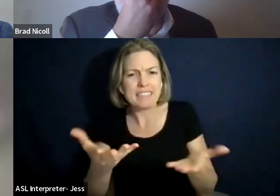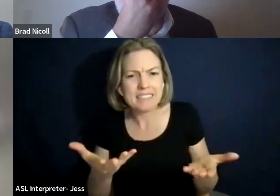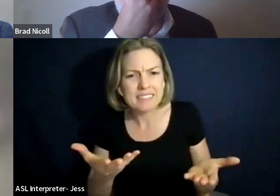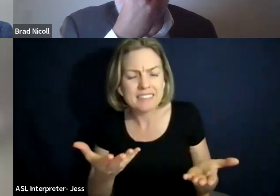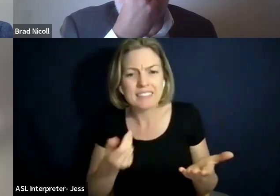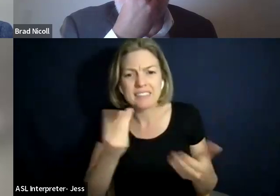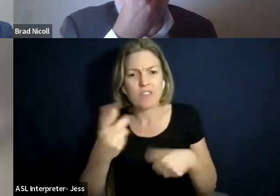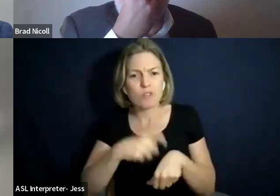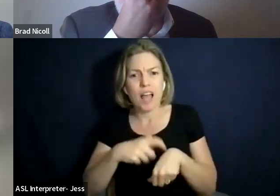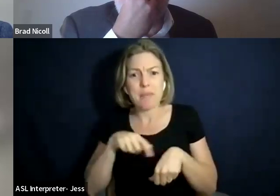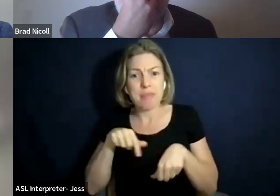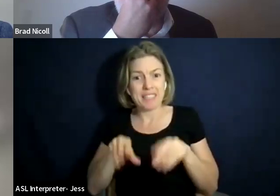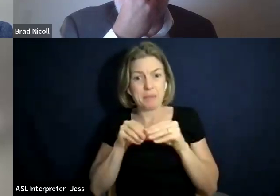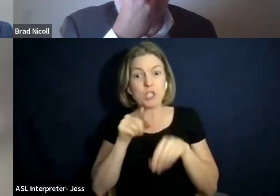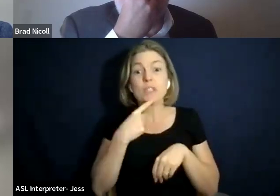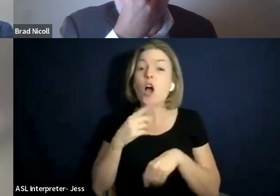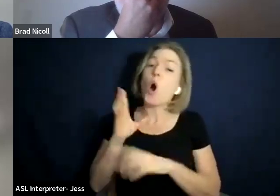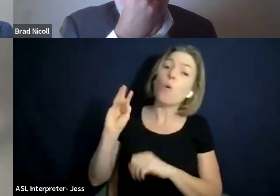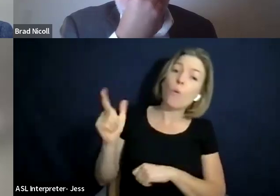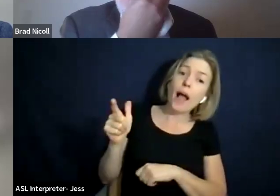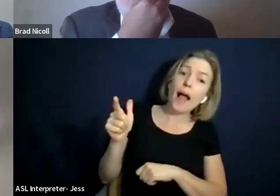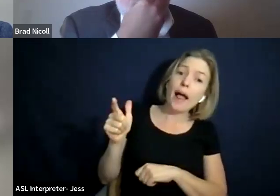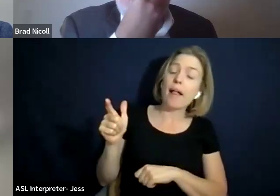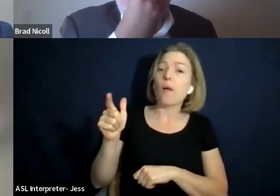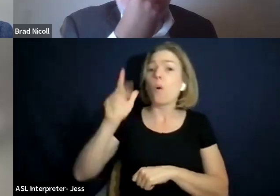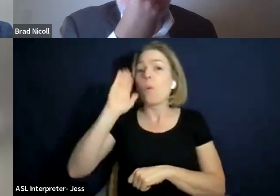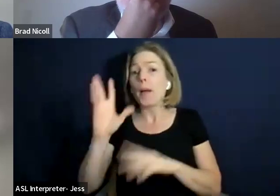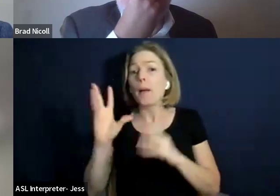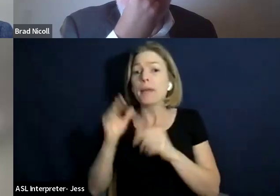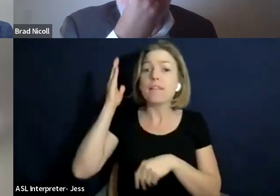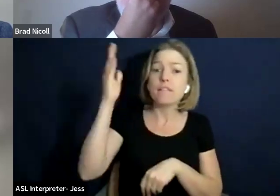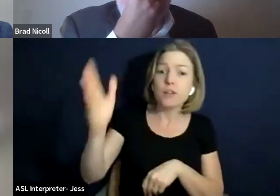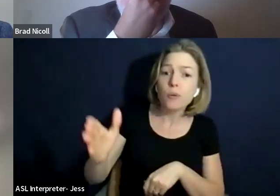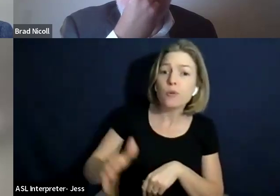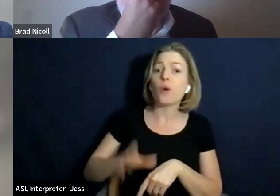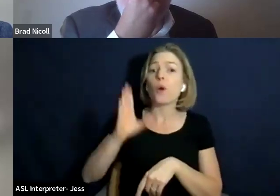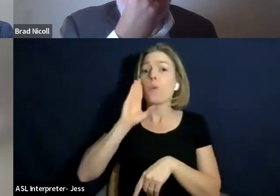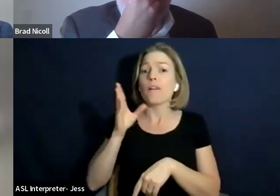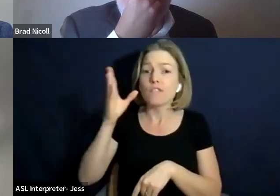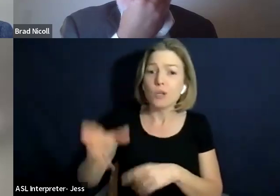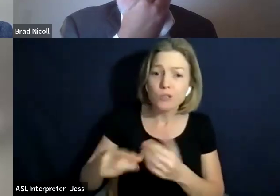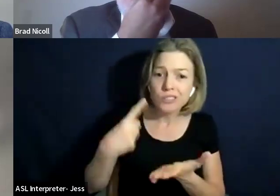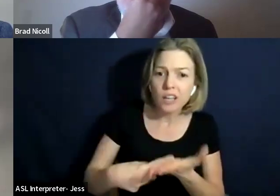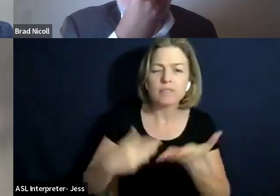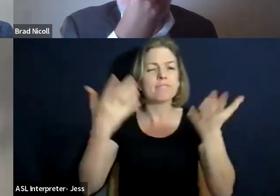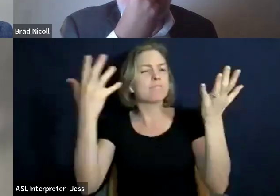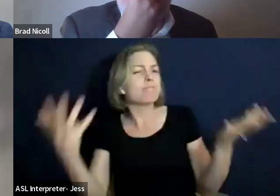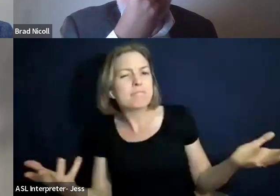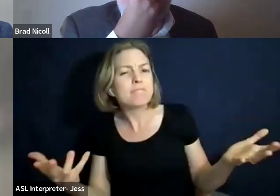times during this meeting, you said, well, we're gonna meet in the future and discuss this. At what point